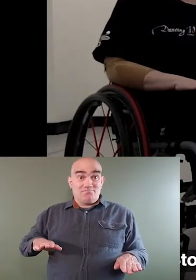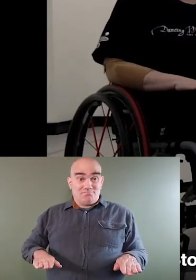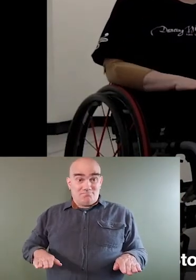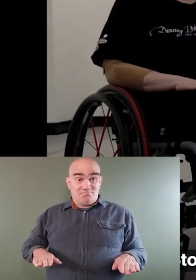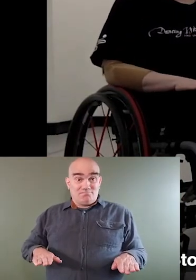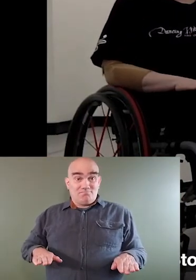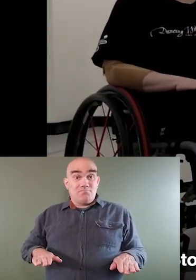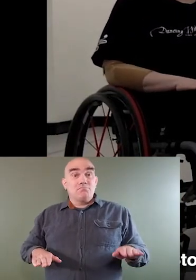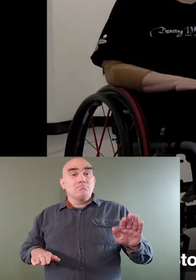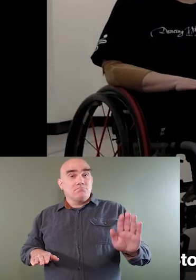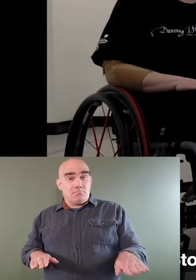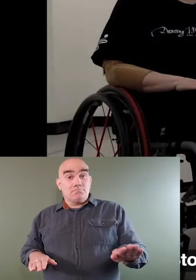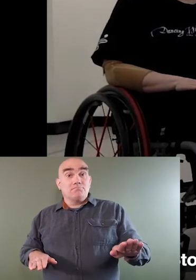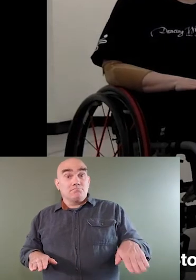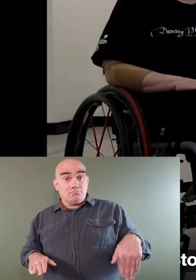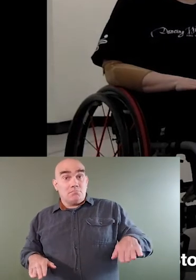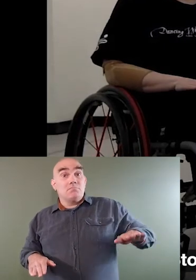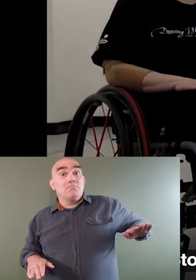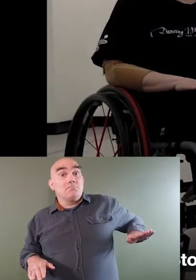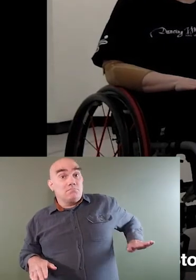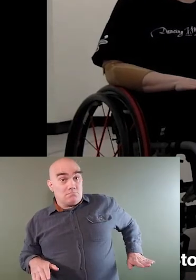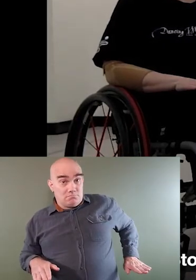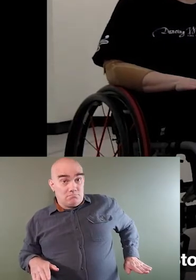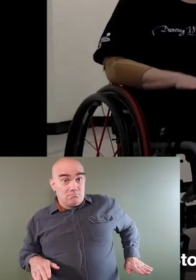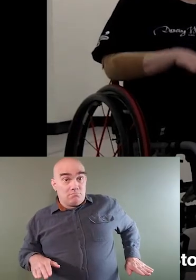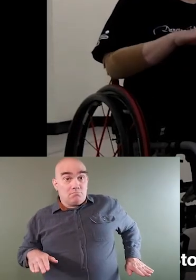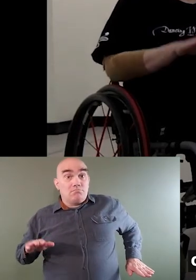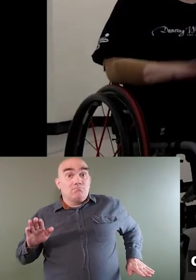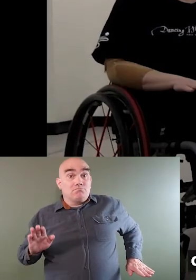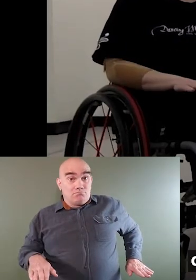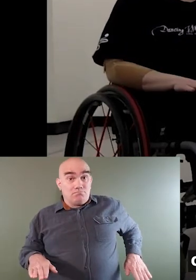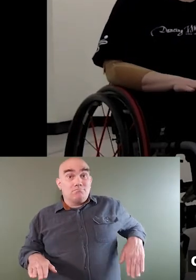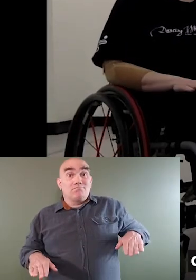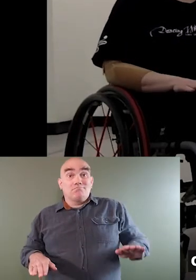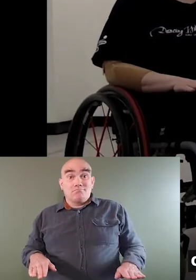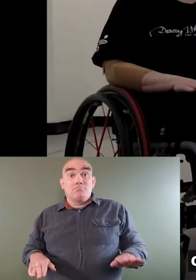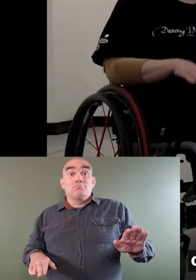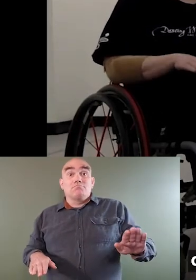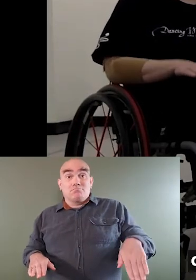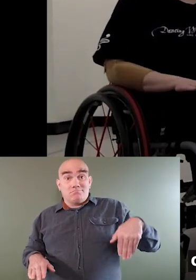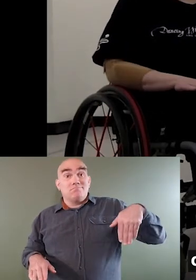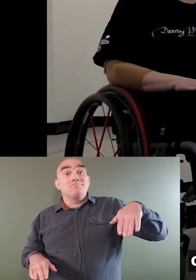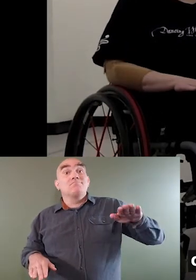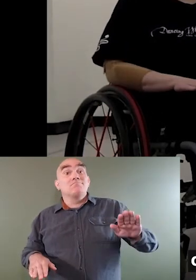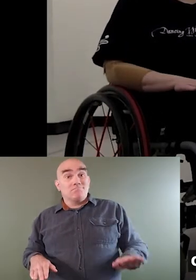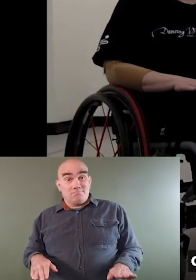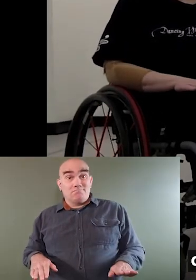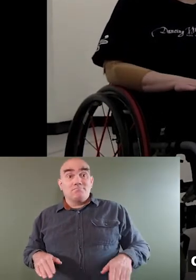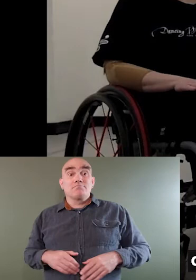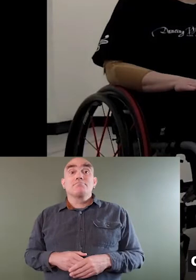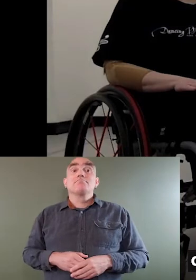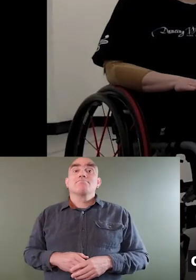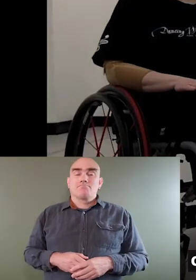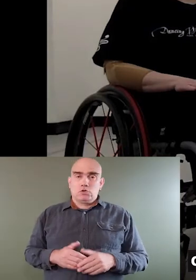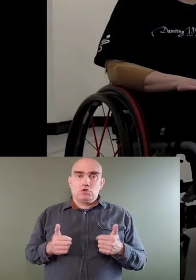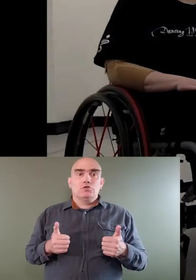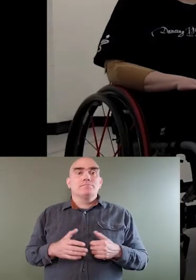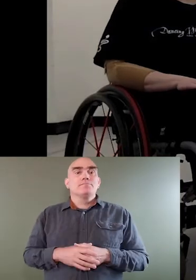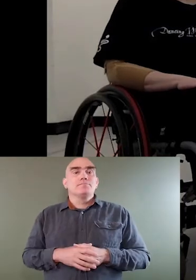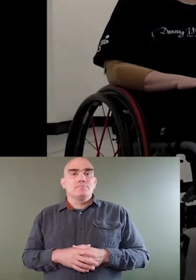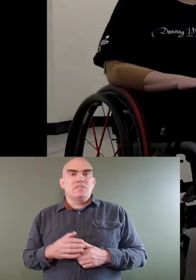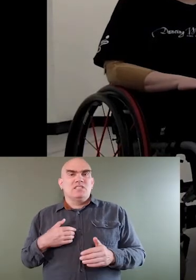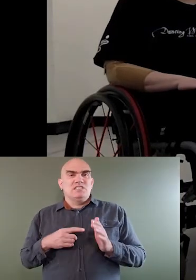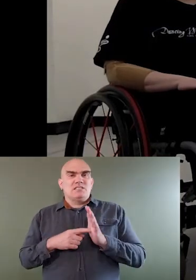step. Stomp, spank, ball, change, stomp, spank, step. Good.